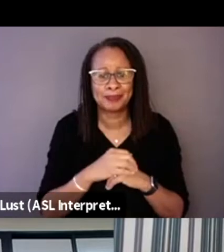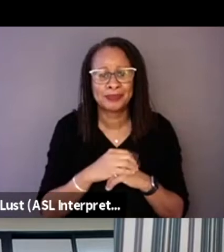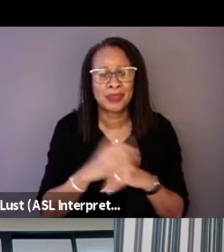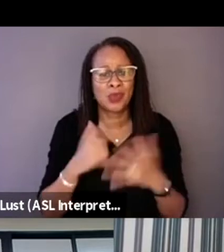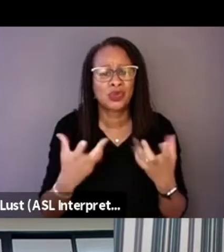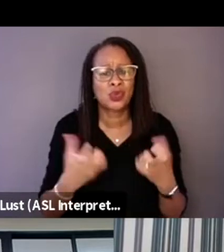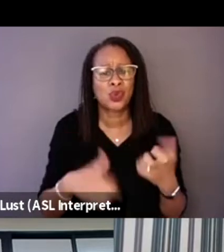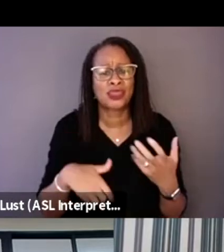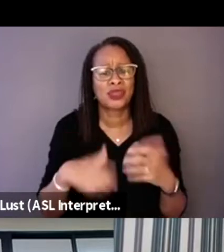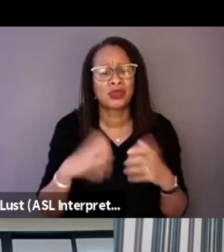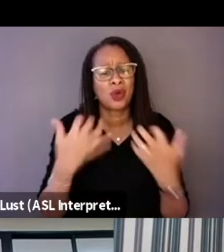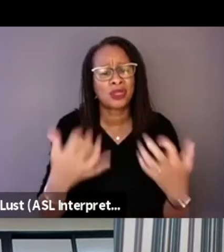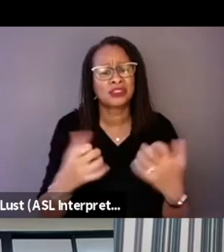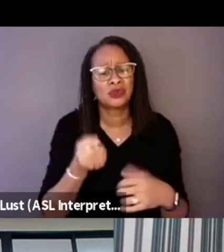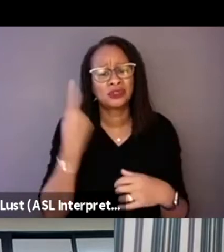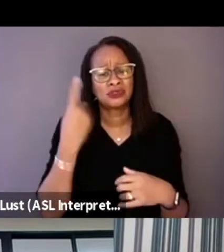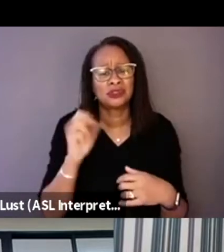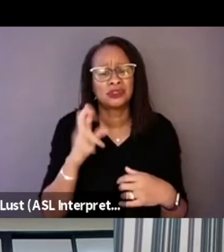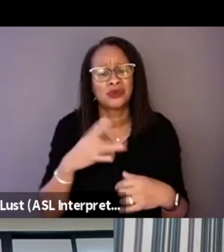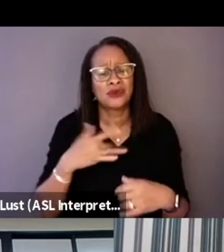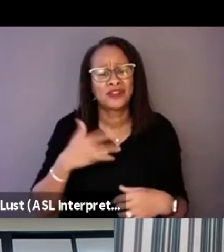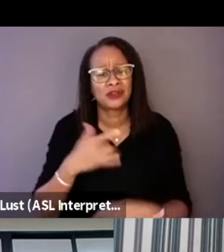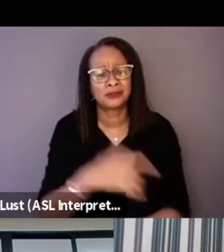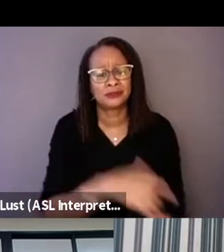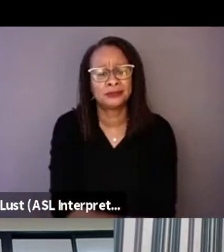understand or feel.